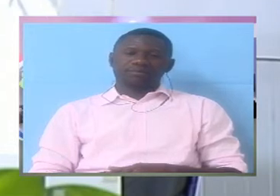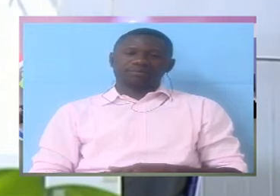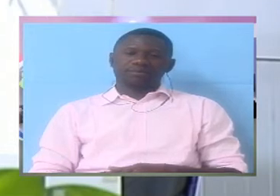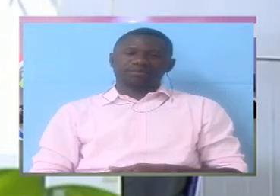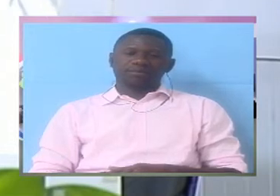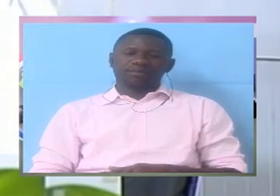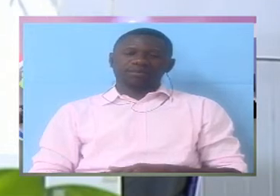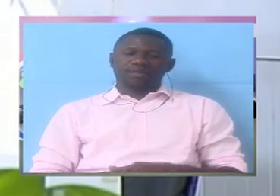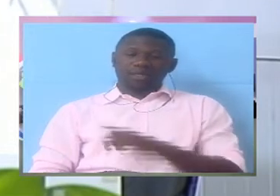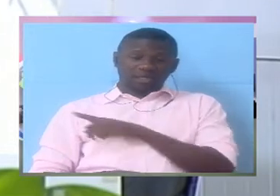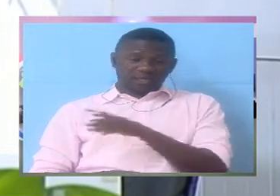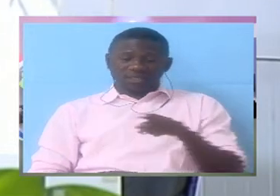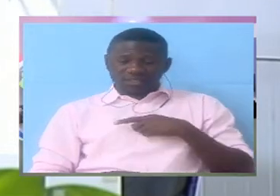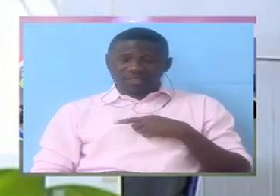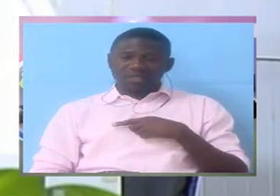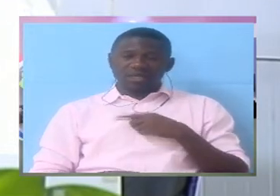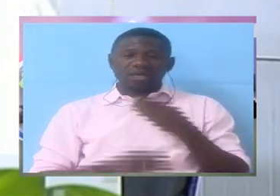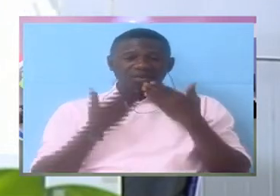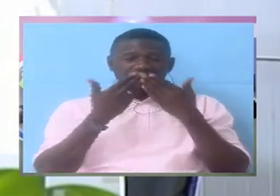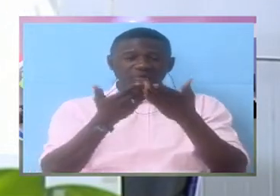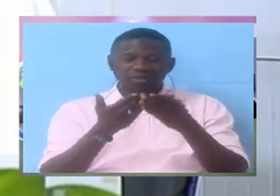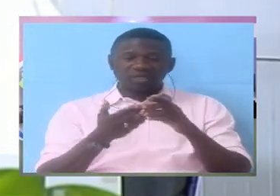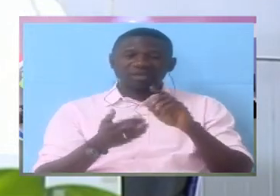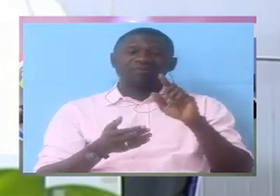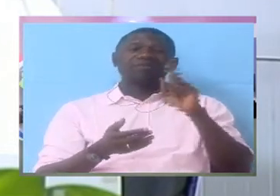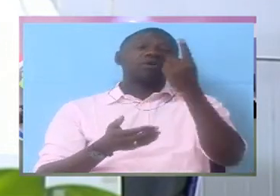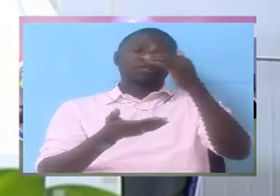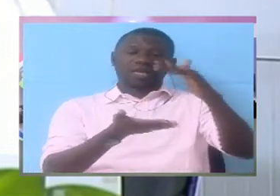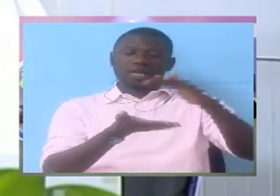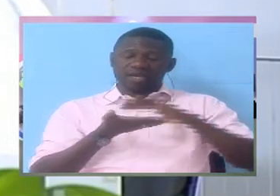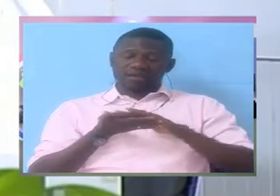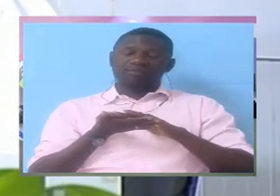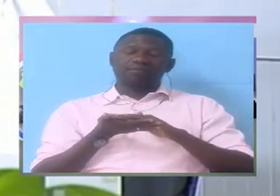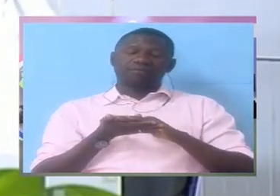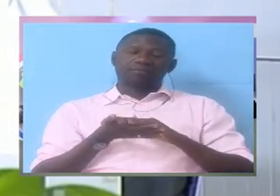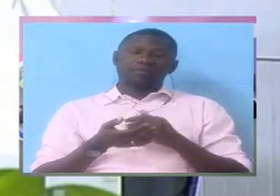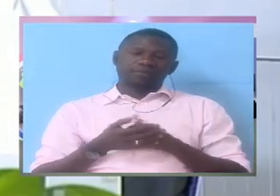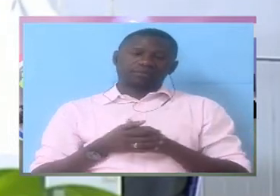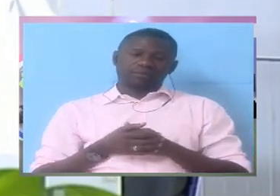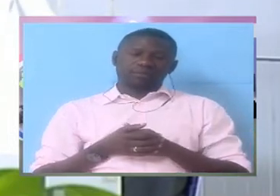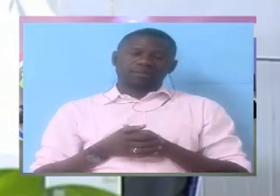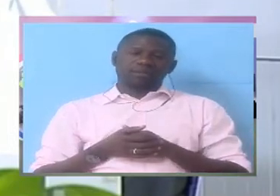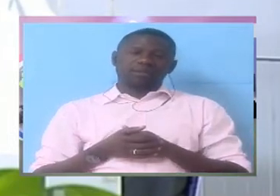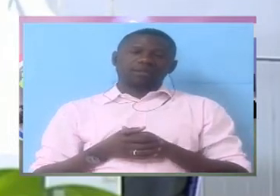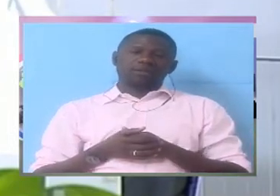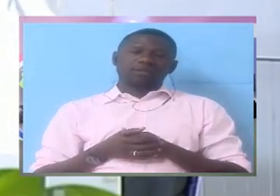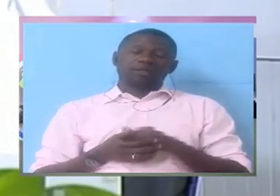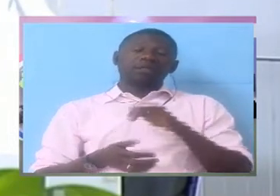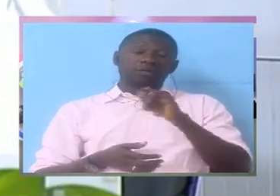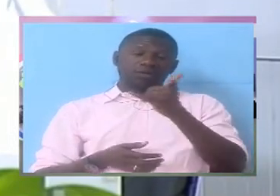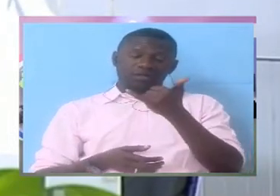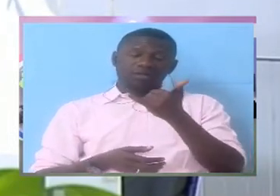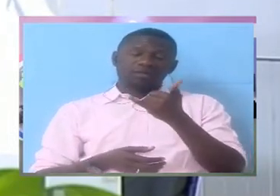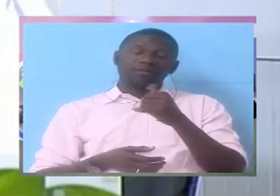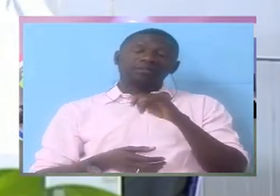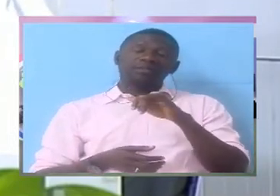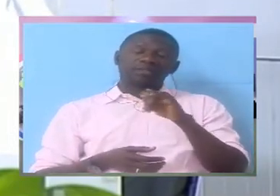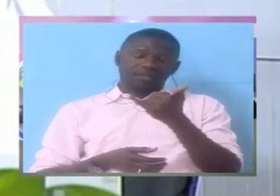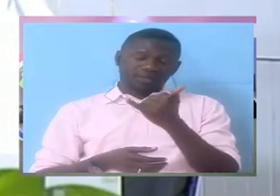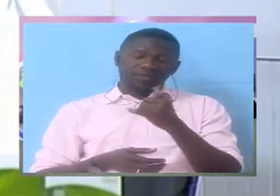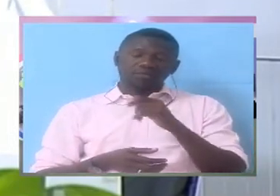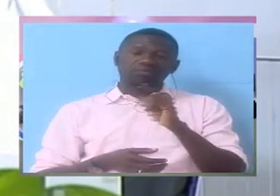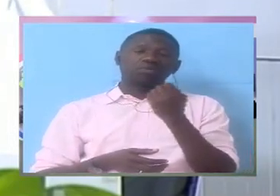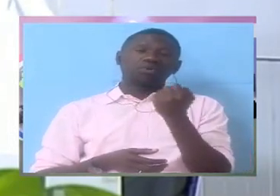But do you agree with that? Yes, raw informations they come to me. Ha nson tale kibaro lumenu ye kafu nyoma doron